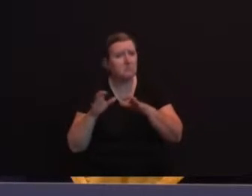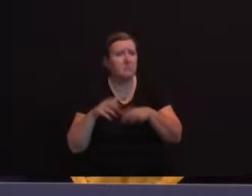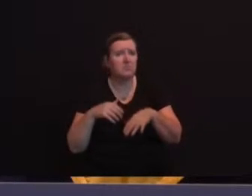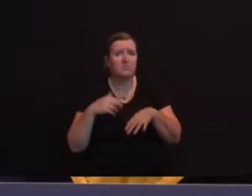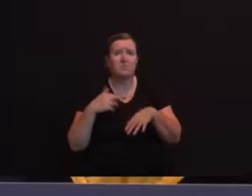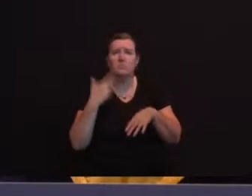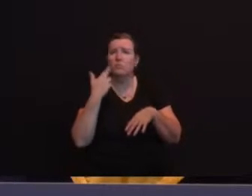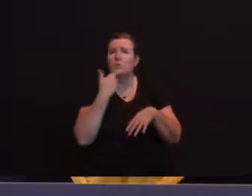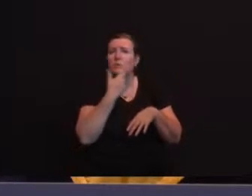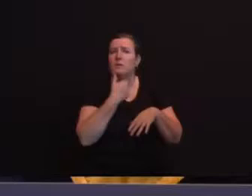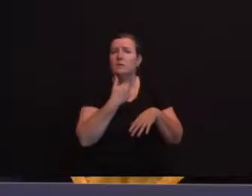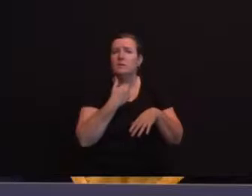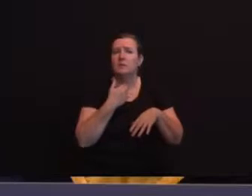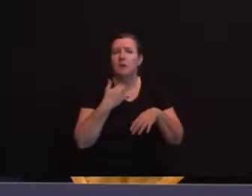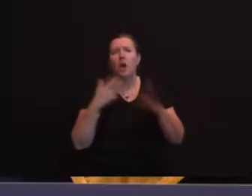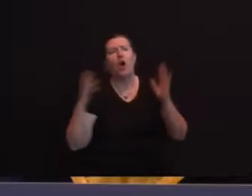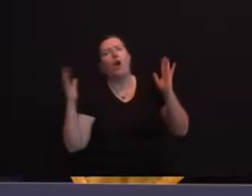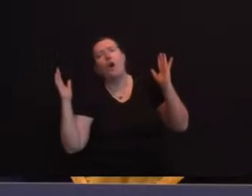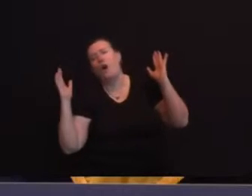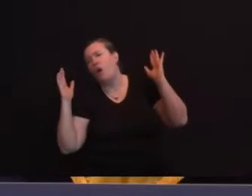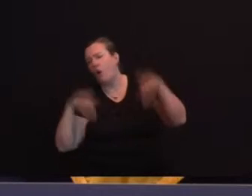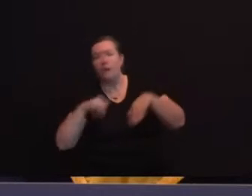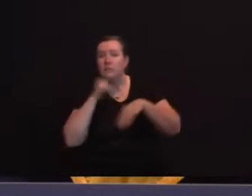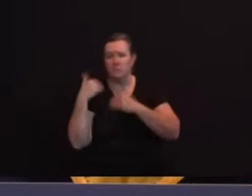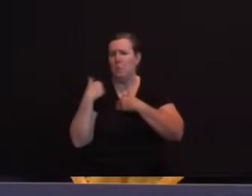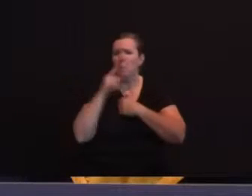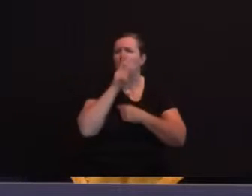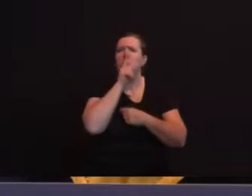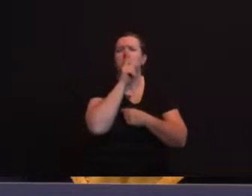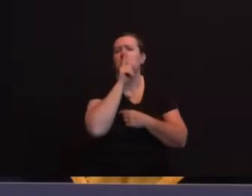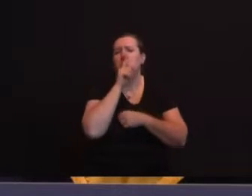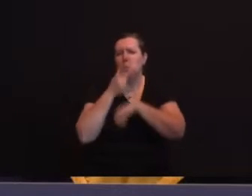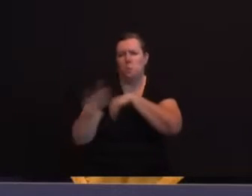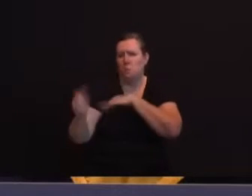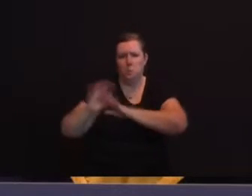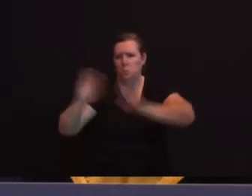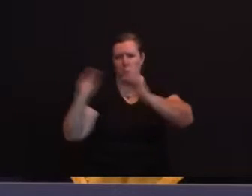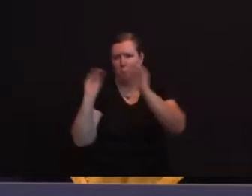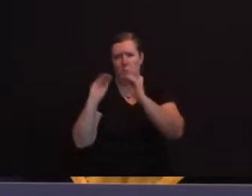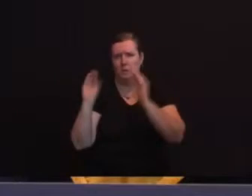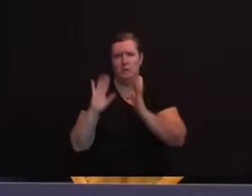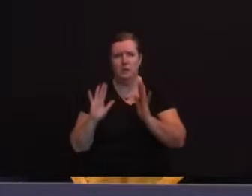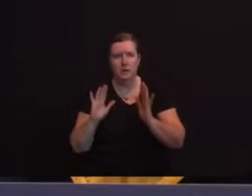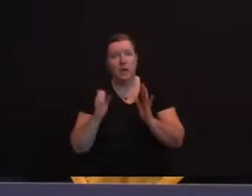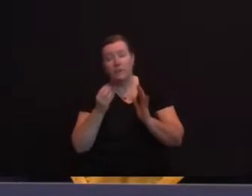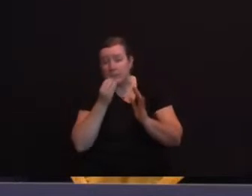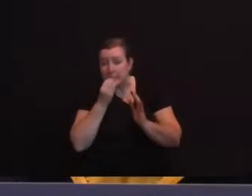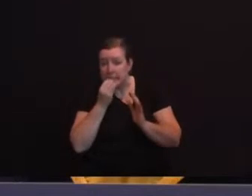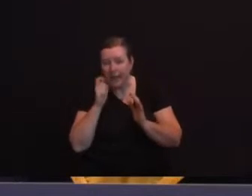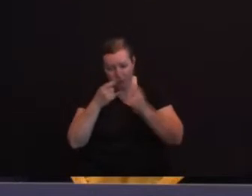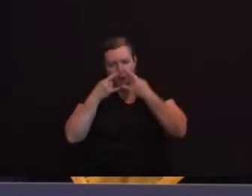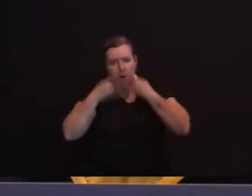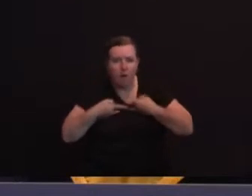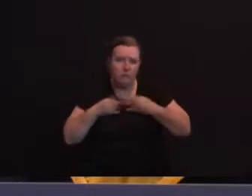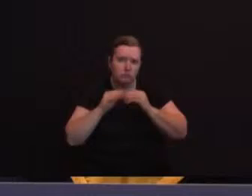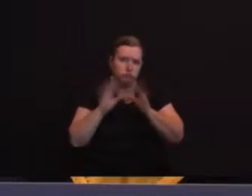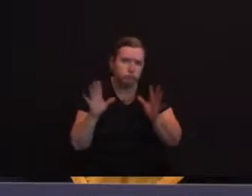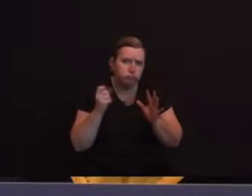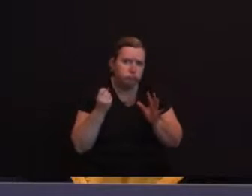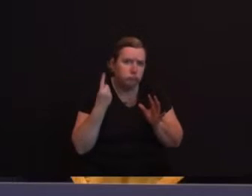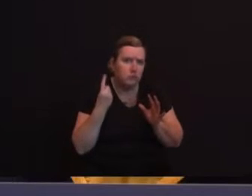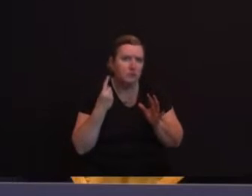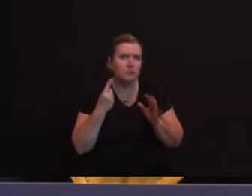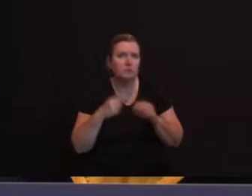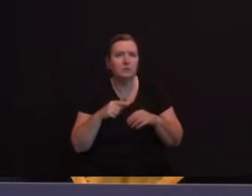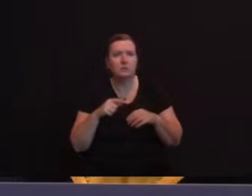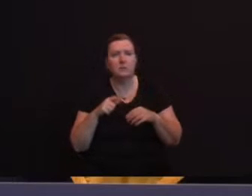irresponsible behavior than it is the very act of what it is to eat. You gotta take your mask off. We were in Lambertville on Saturday